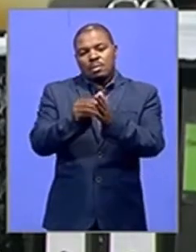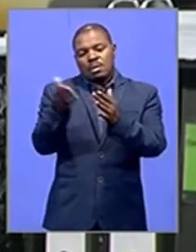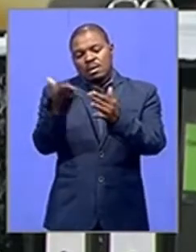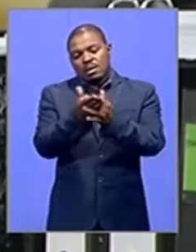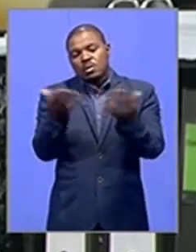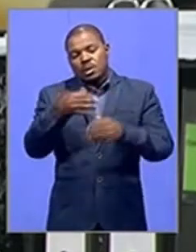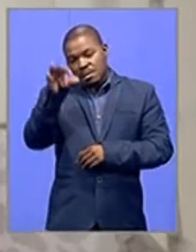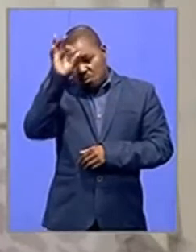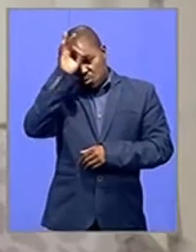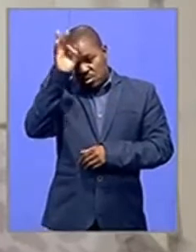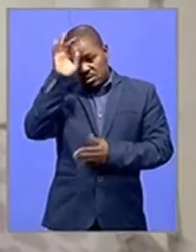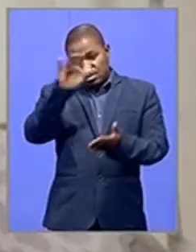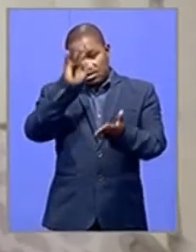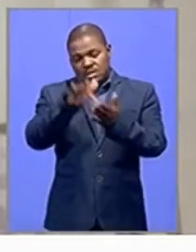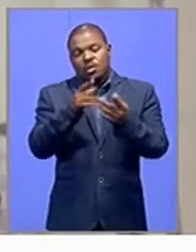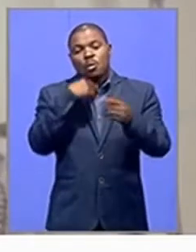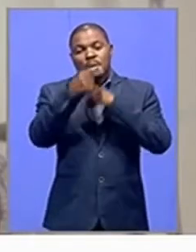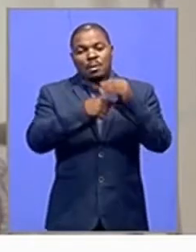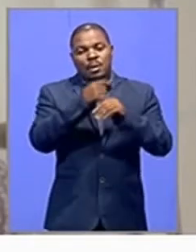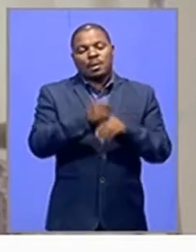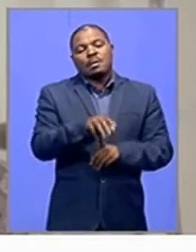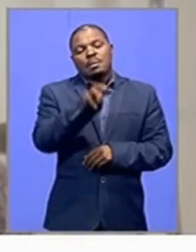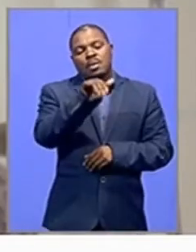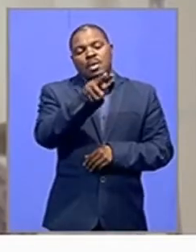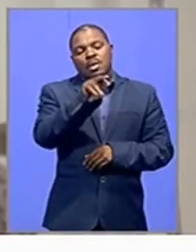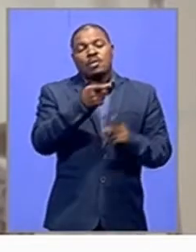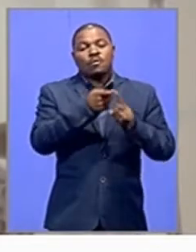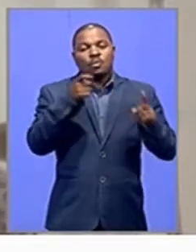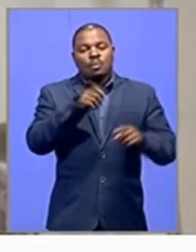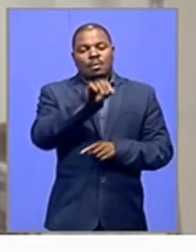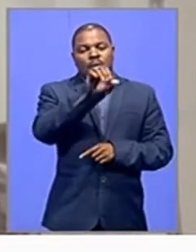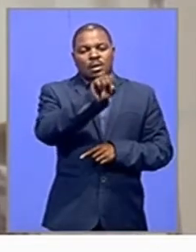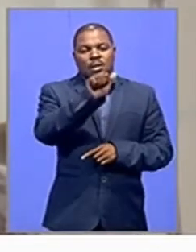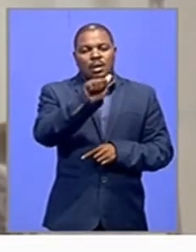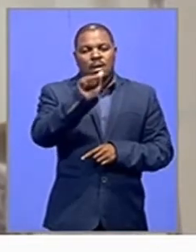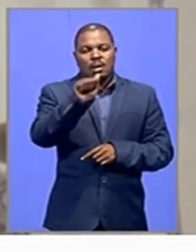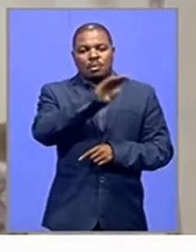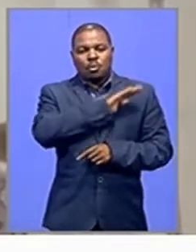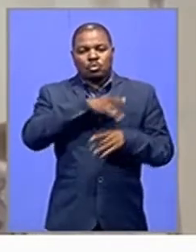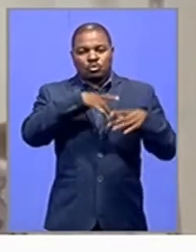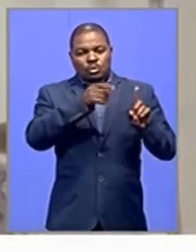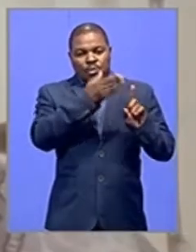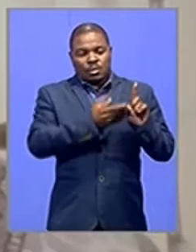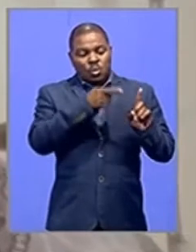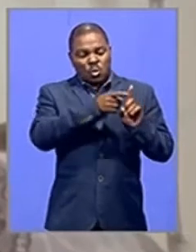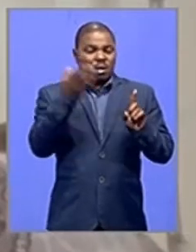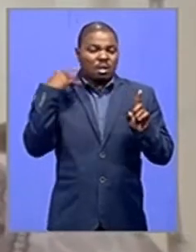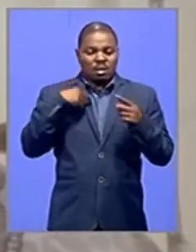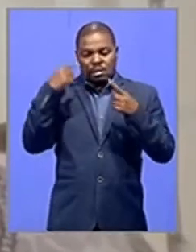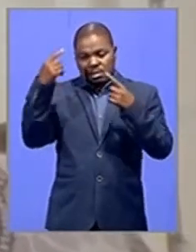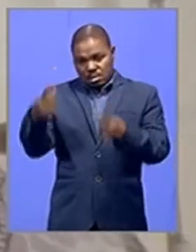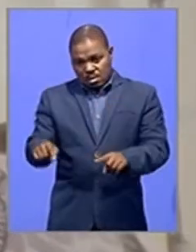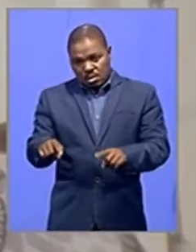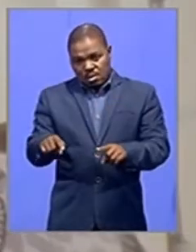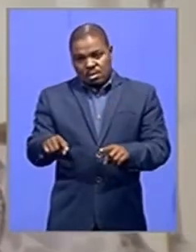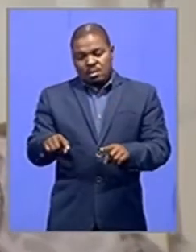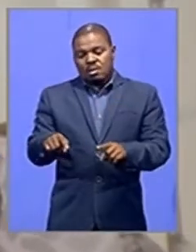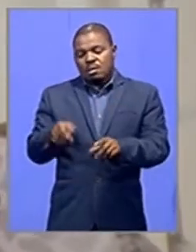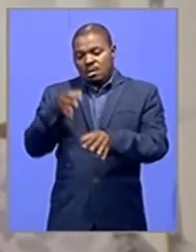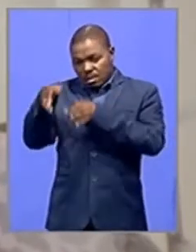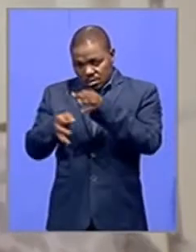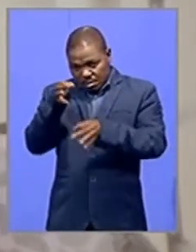boto ya SAA Dudu Myeni. Pejana kgweding ye Myeni o be a fana ka bohlatse pele ga komišene mo a utoletšego leina la hlatse